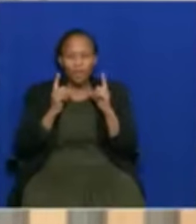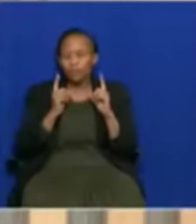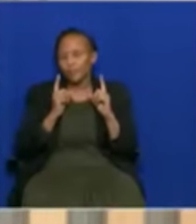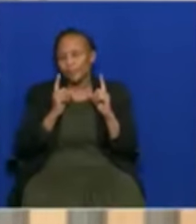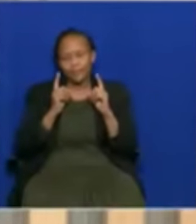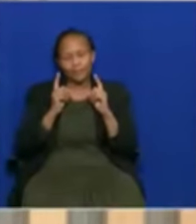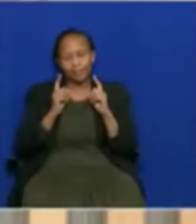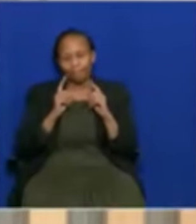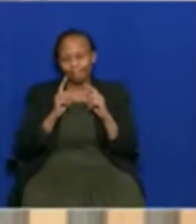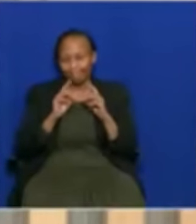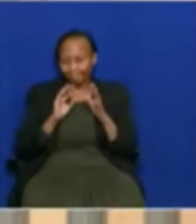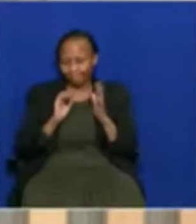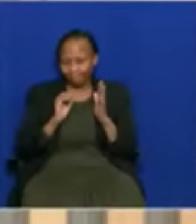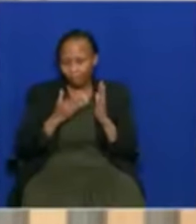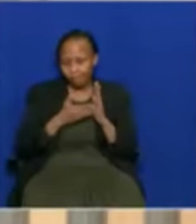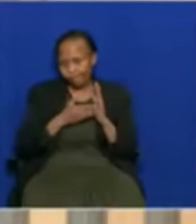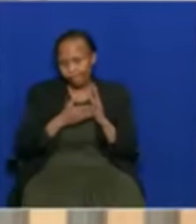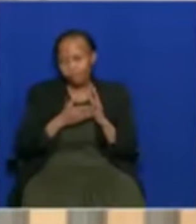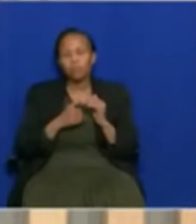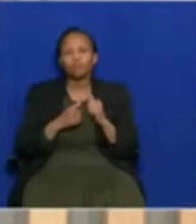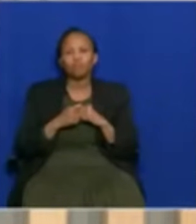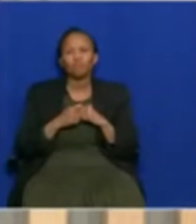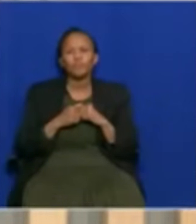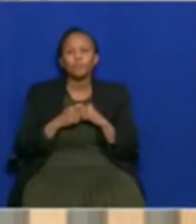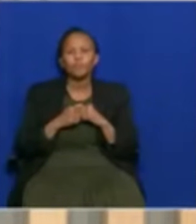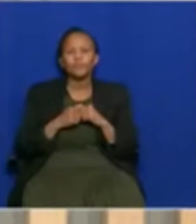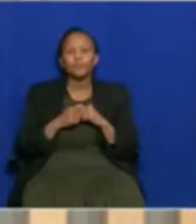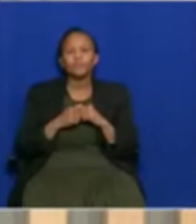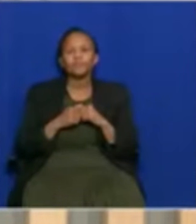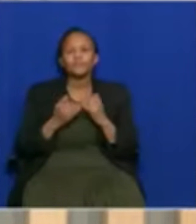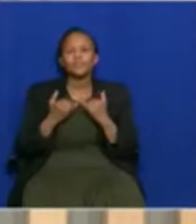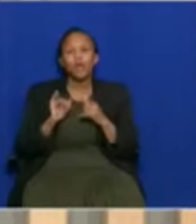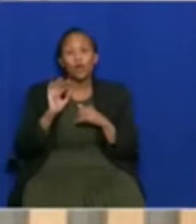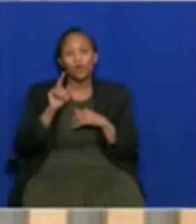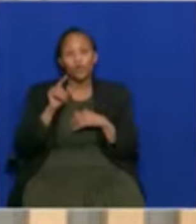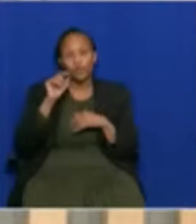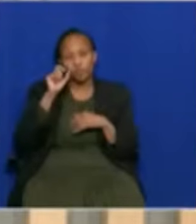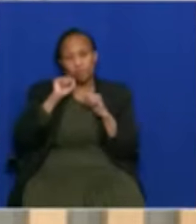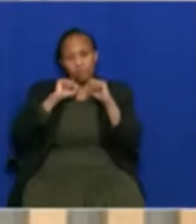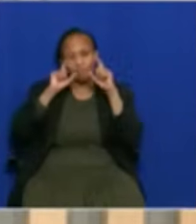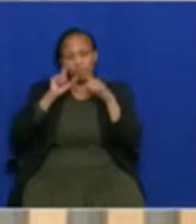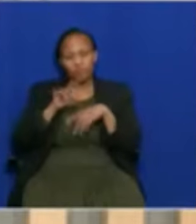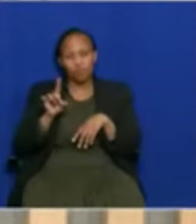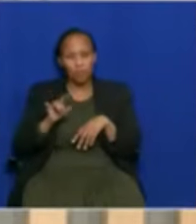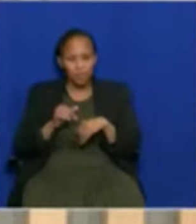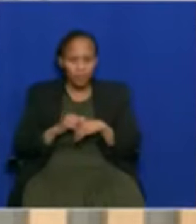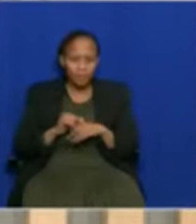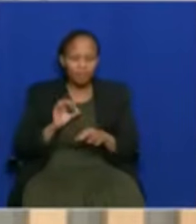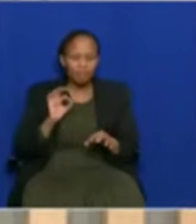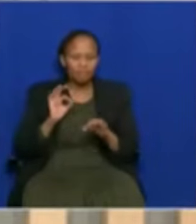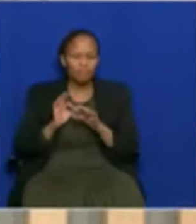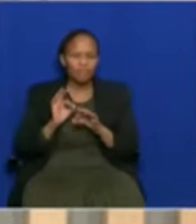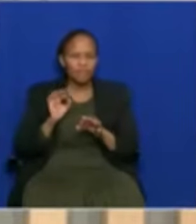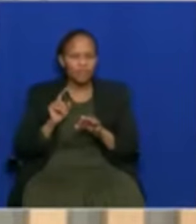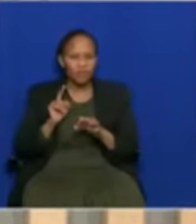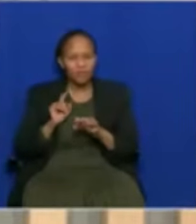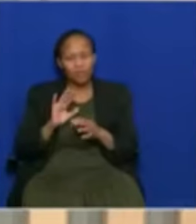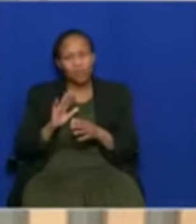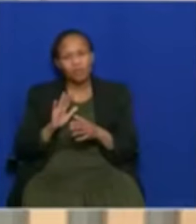you are aware that this particular post was filled on the third attempt, the first having been